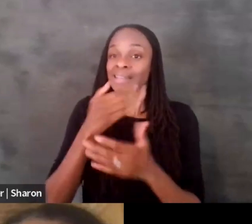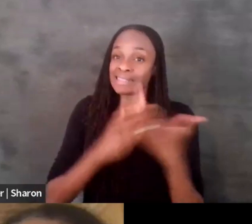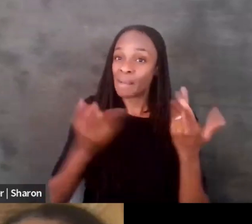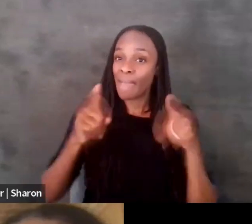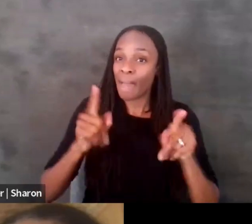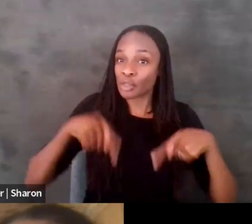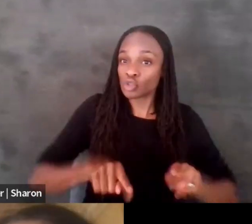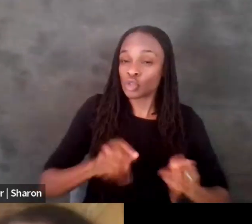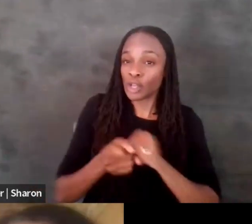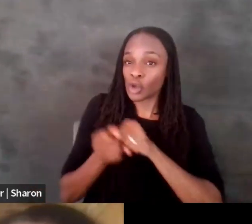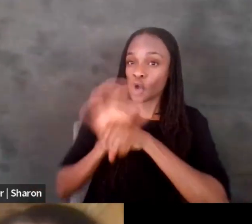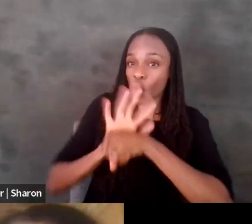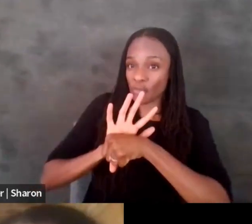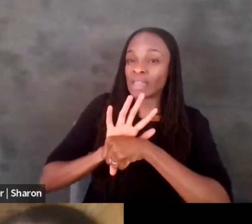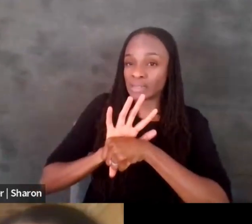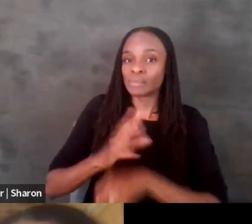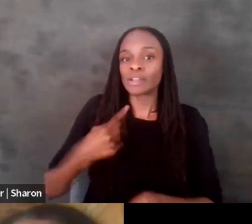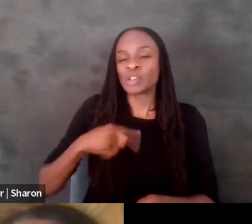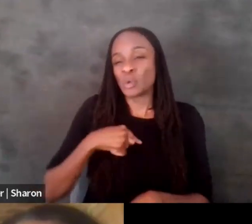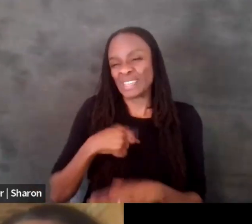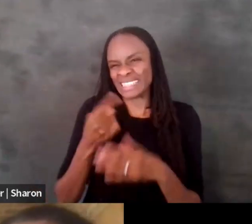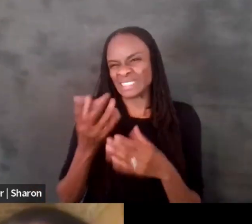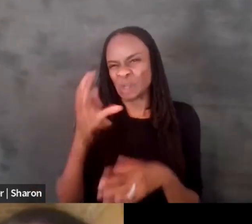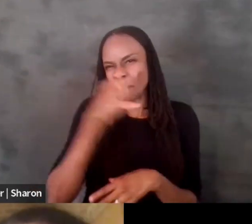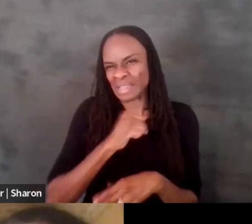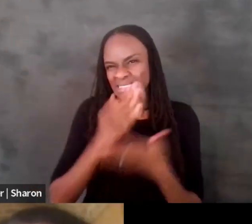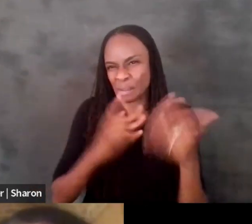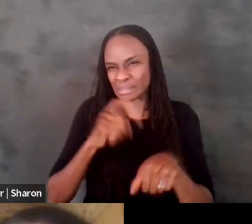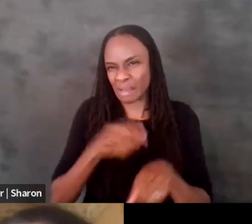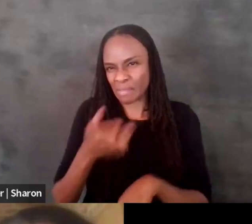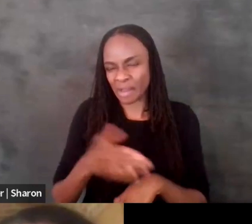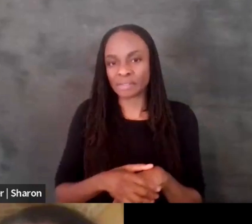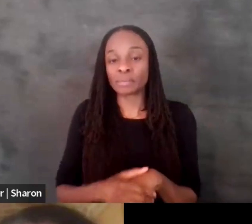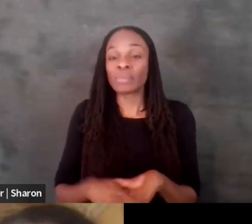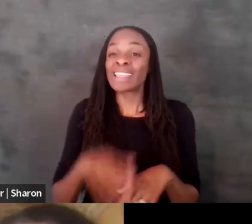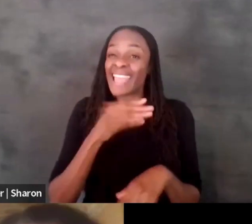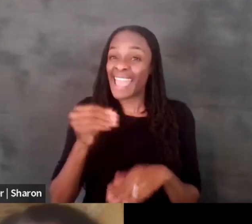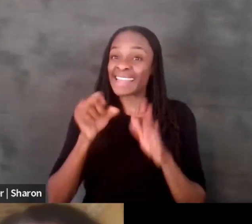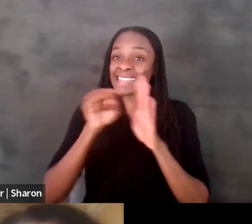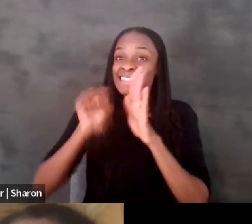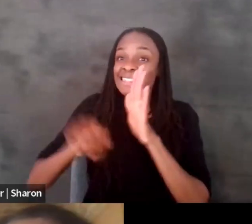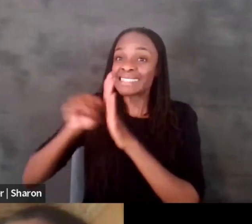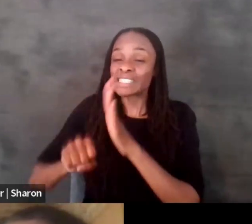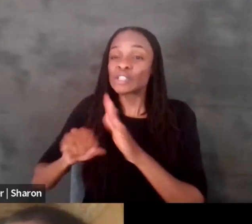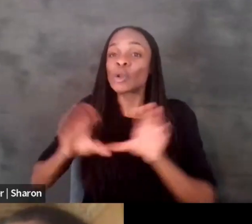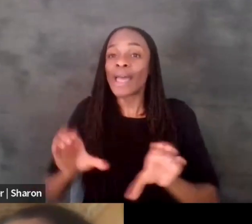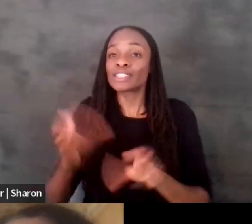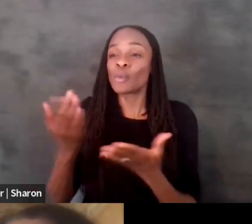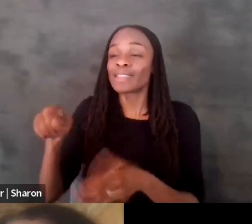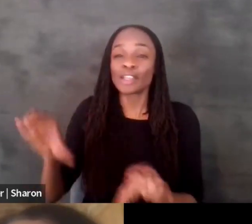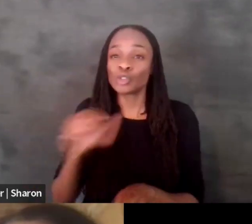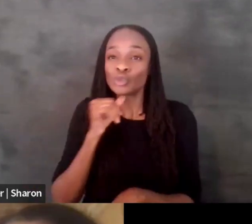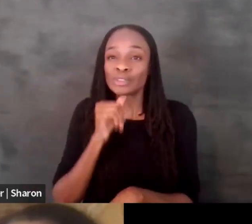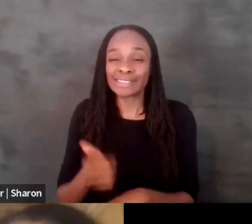COVID, so we missed a bit of time there. And also, it's a very seasonal activity, what they do. Ah, in I like see.